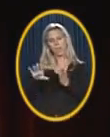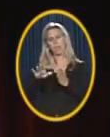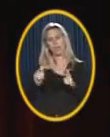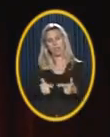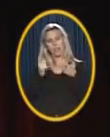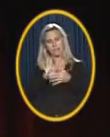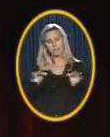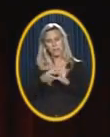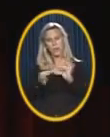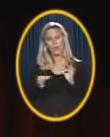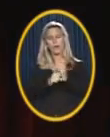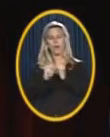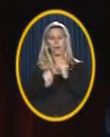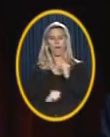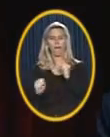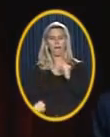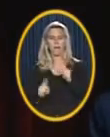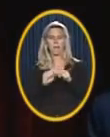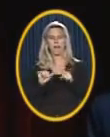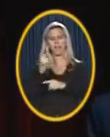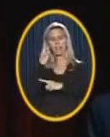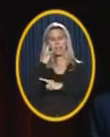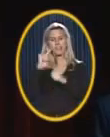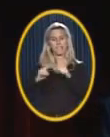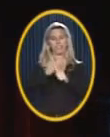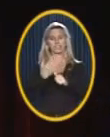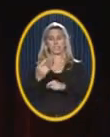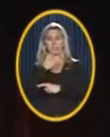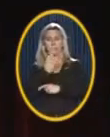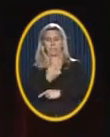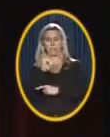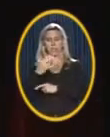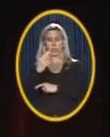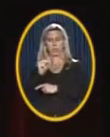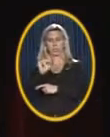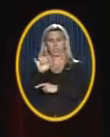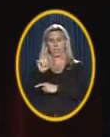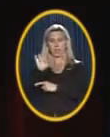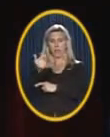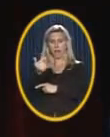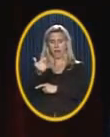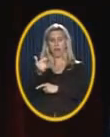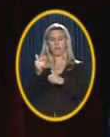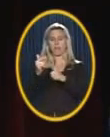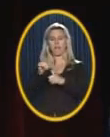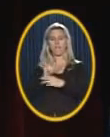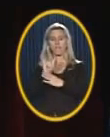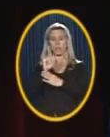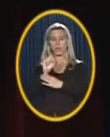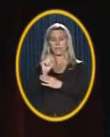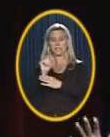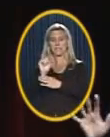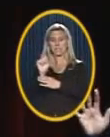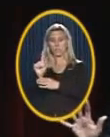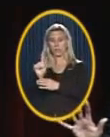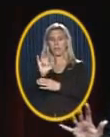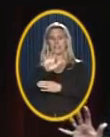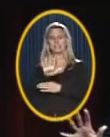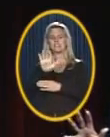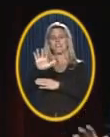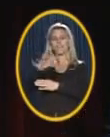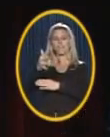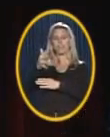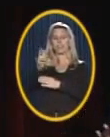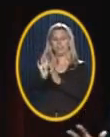we could go on and on and on. I think the first thing I would tell you is John Young, when he flew on STS-1, it was his fifth